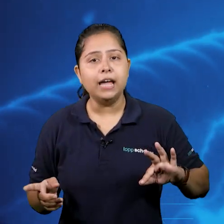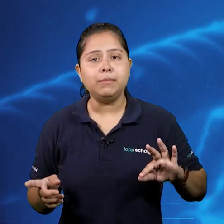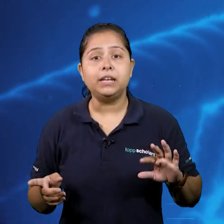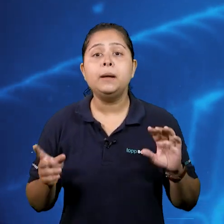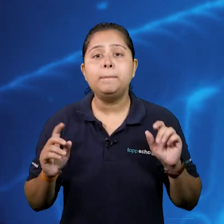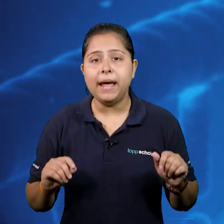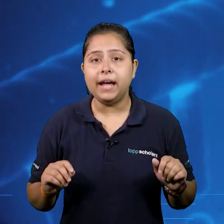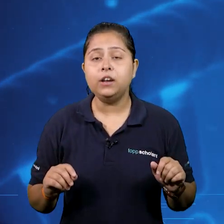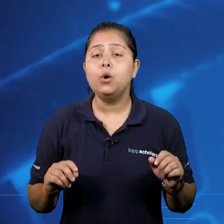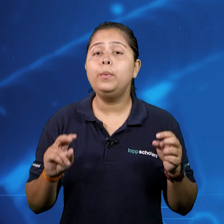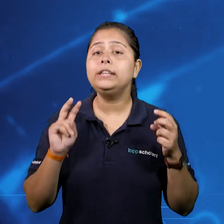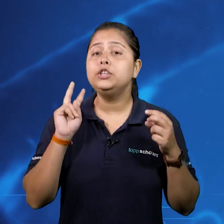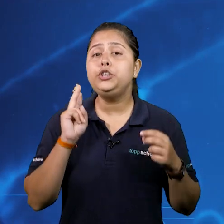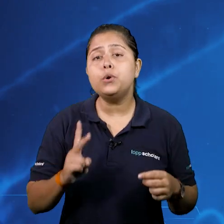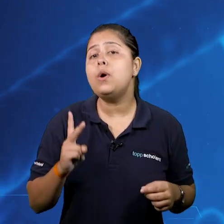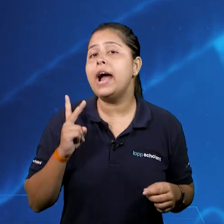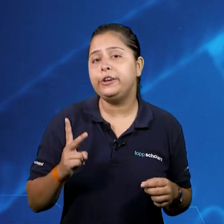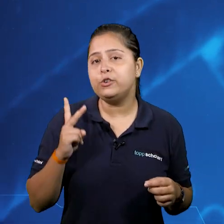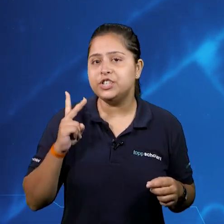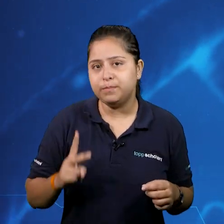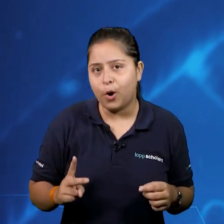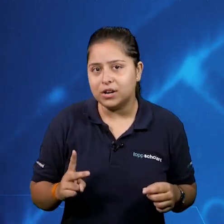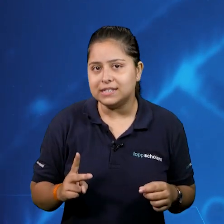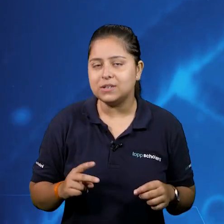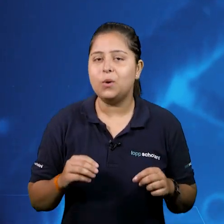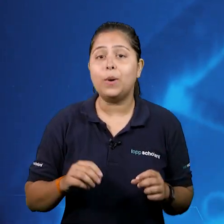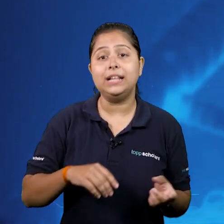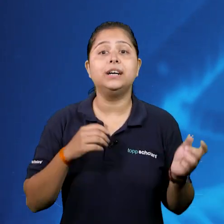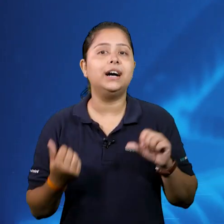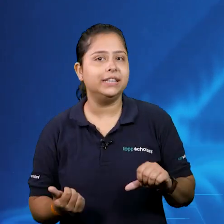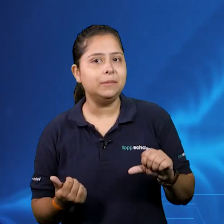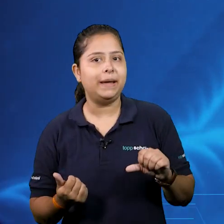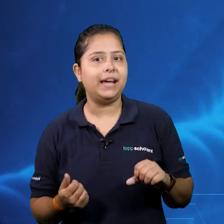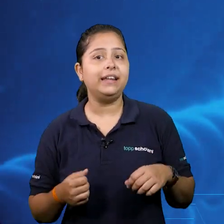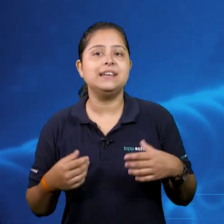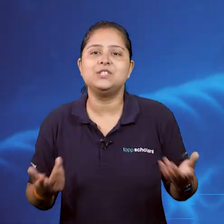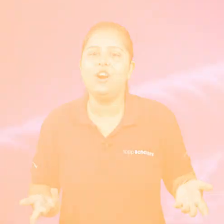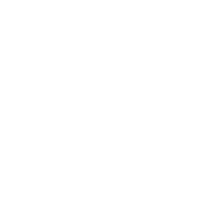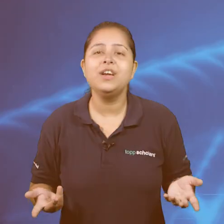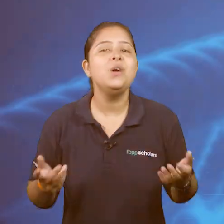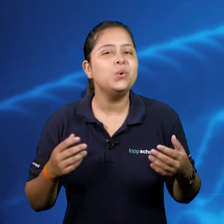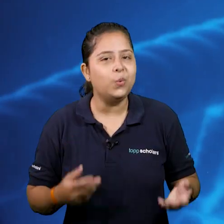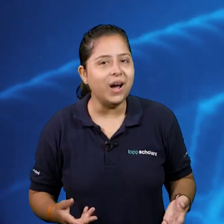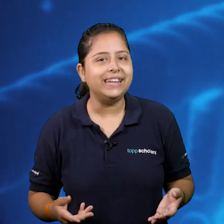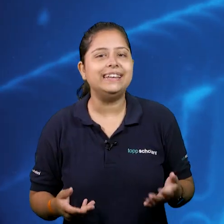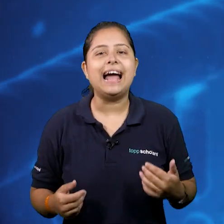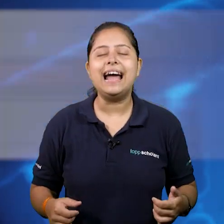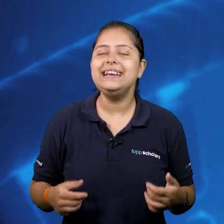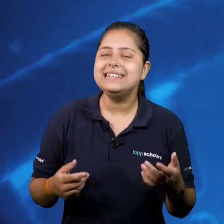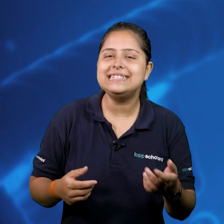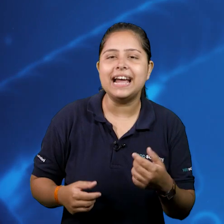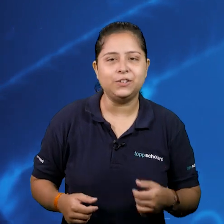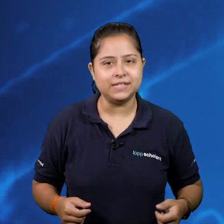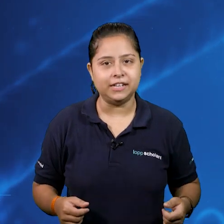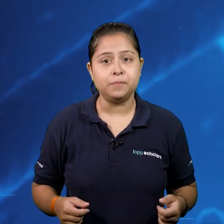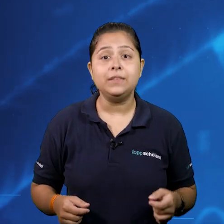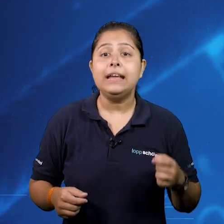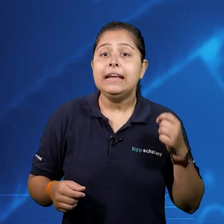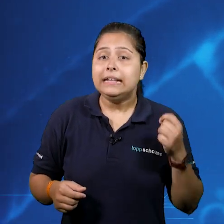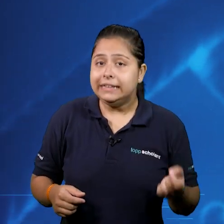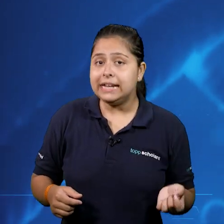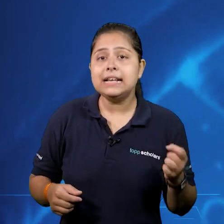and thymine pair with 2 hydrogen bonds, while the other pair is of guanine and